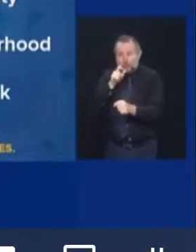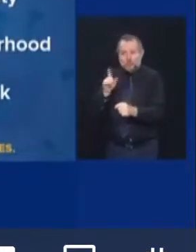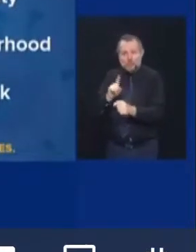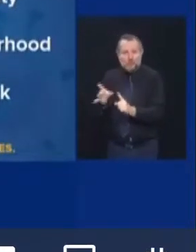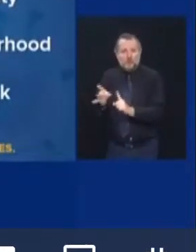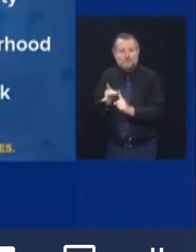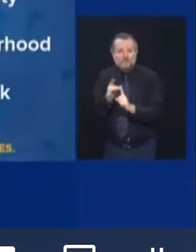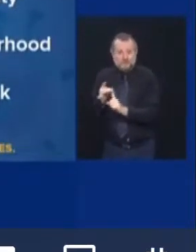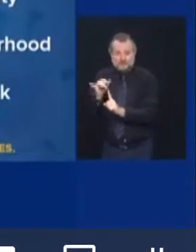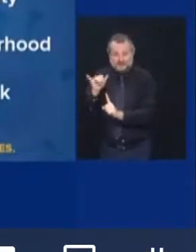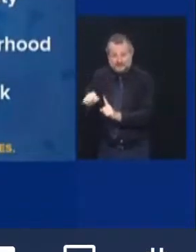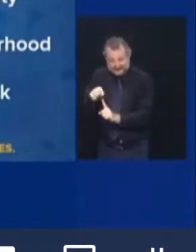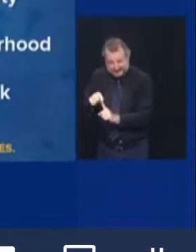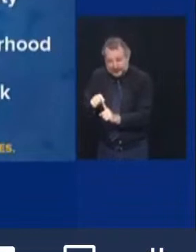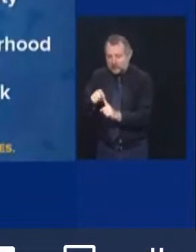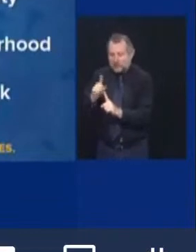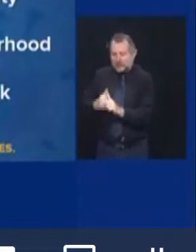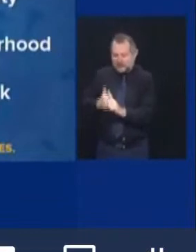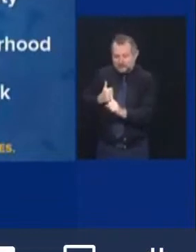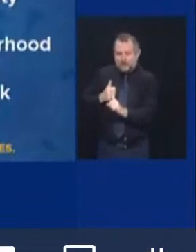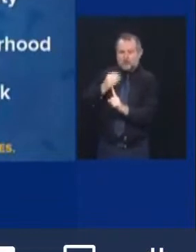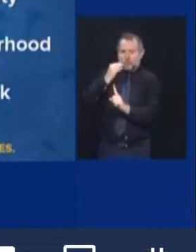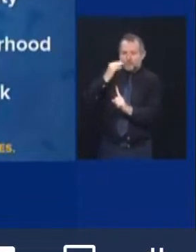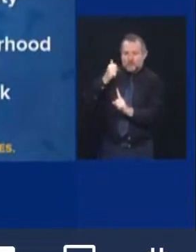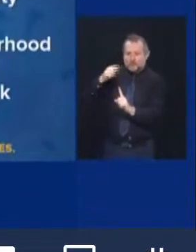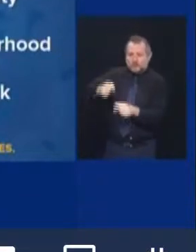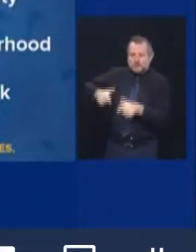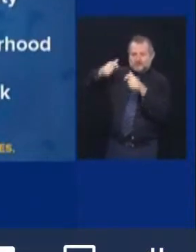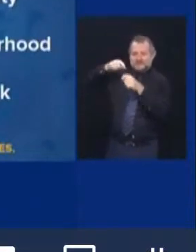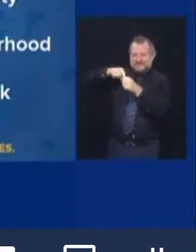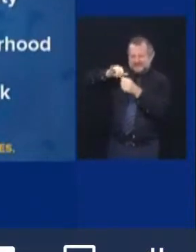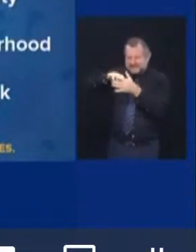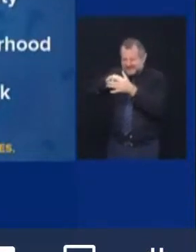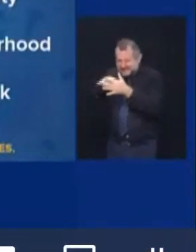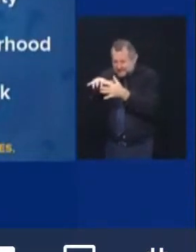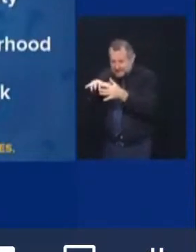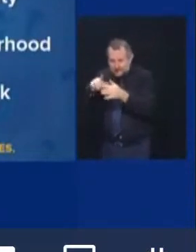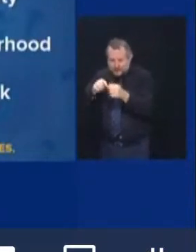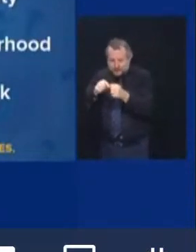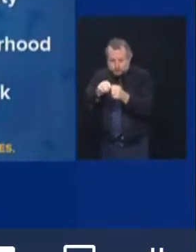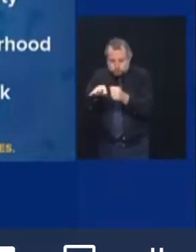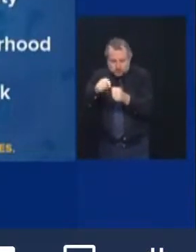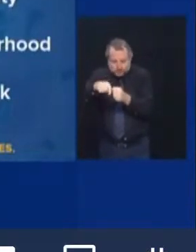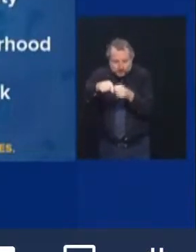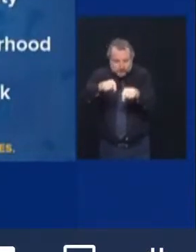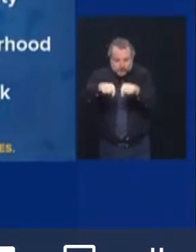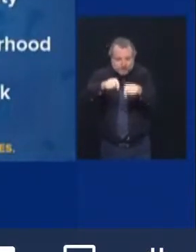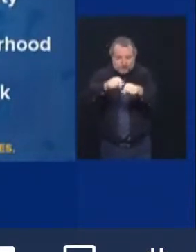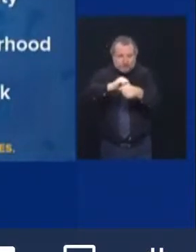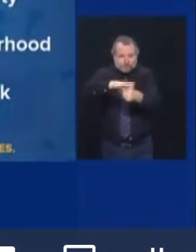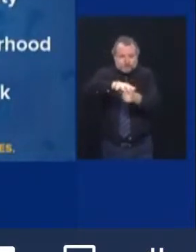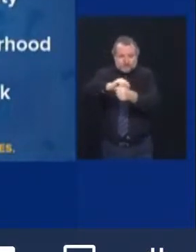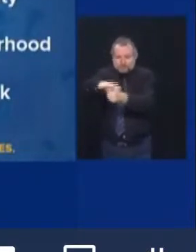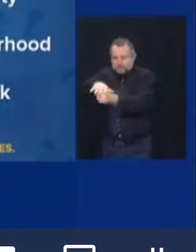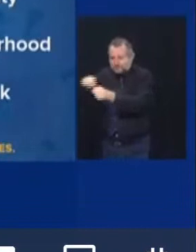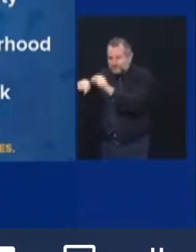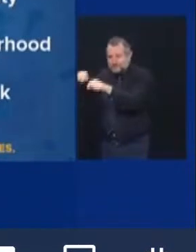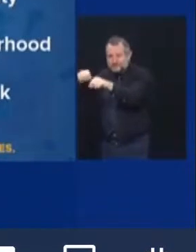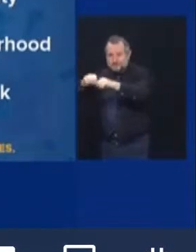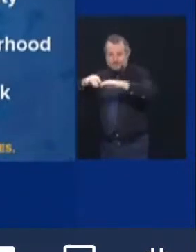if you see the concentration of cases where it's most dense,